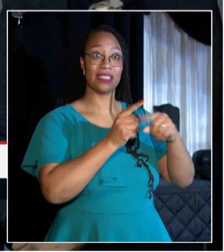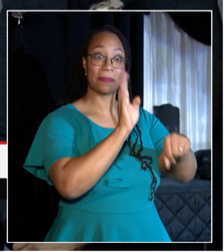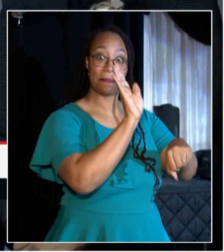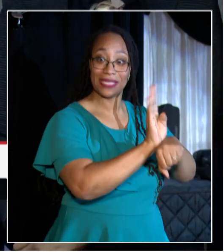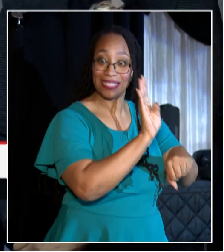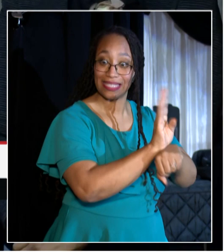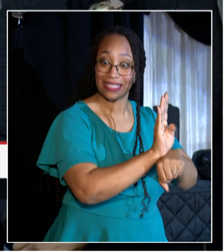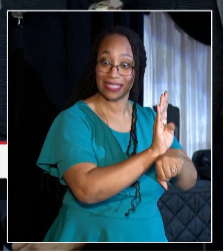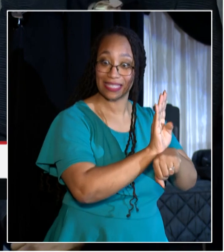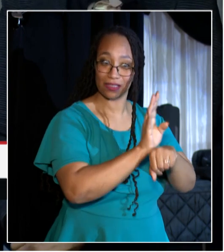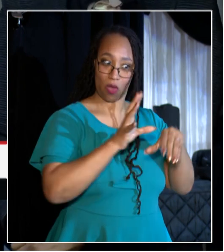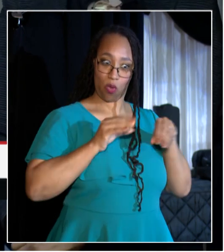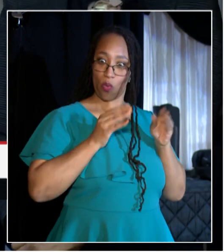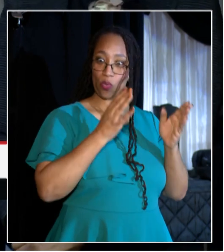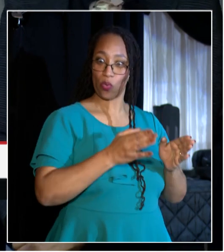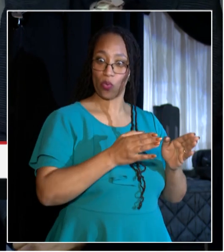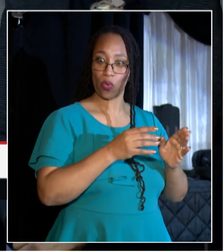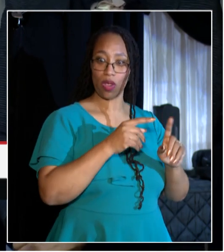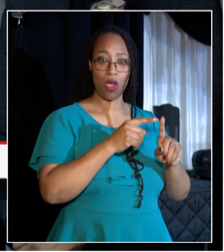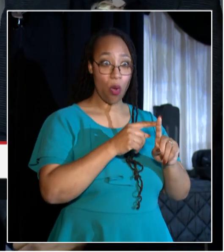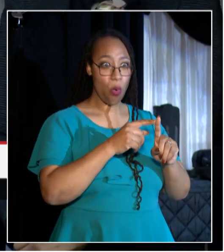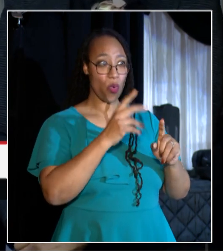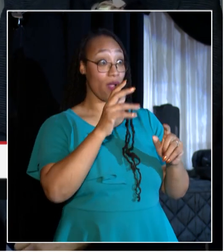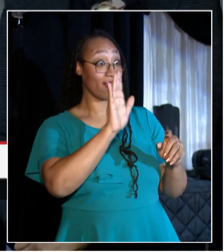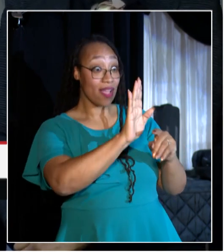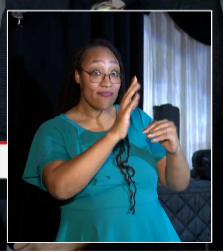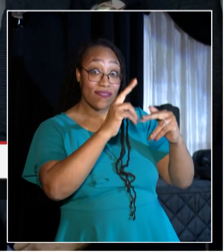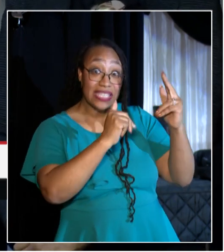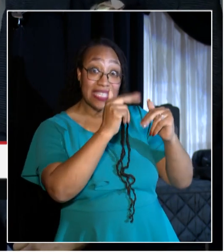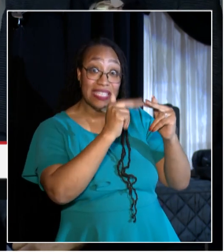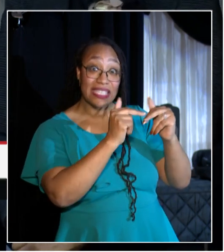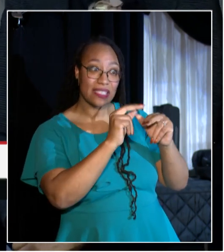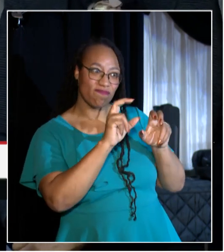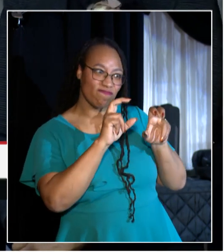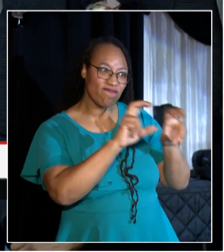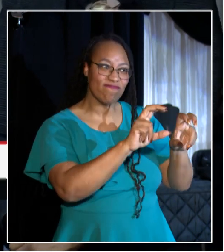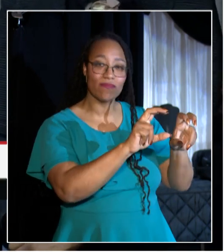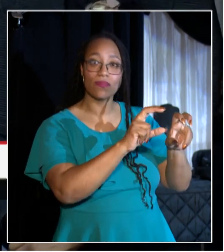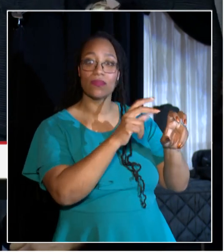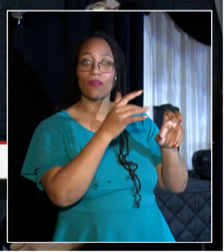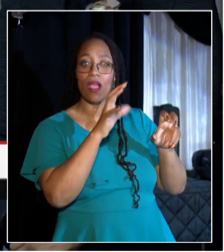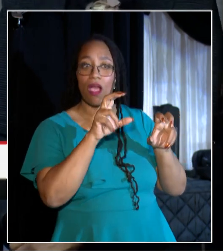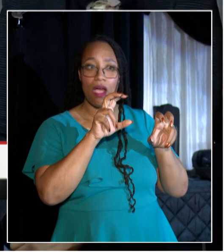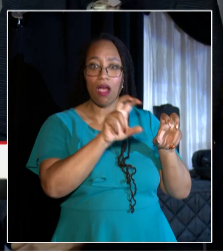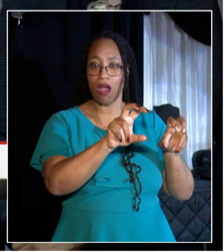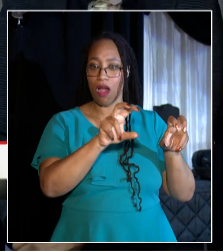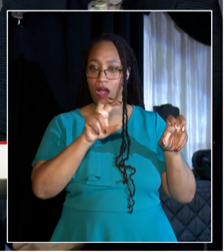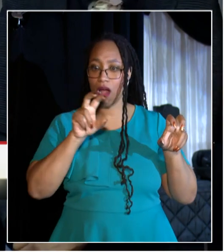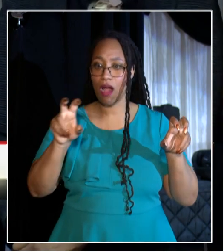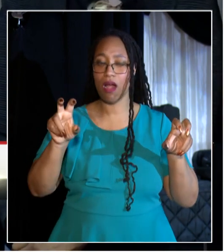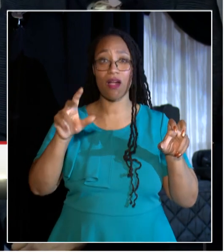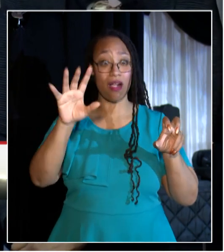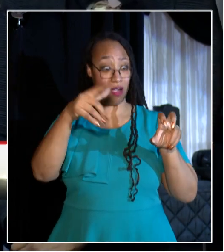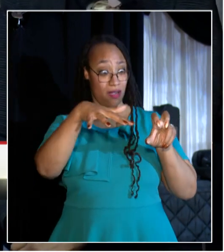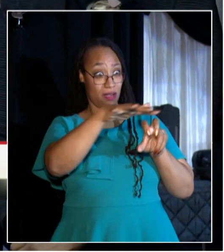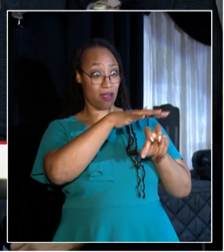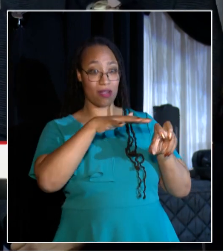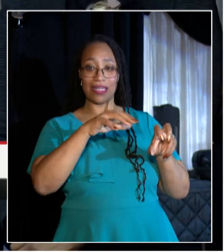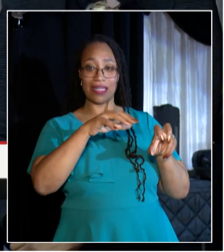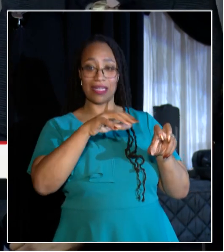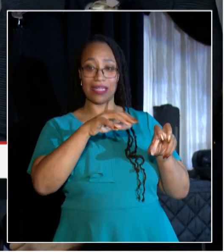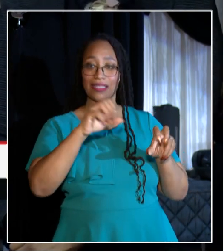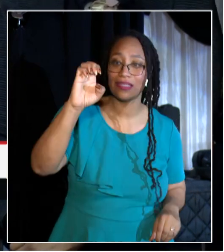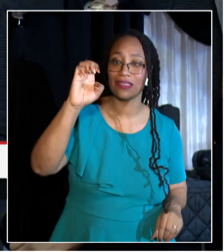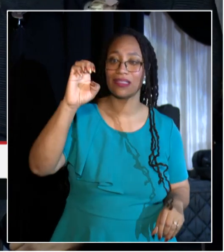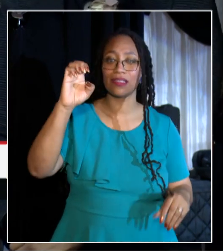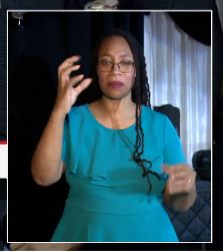the transformation east of the river, new grocery stores, Starbucks, Capital One cafes. How about that Marionberry Avenue?